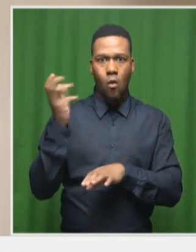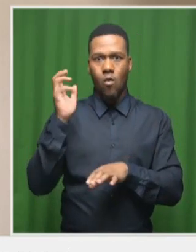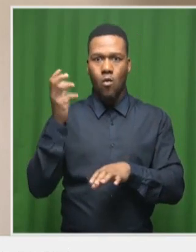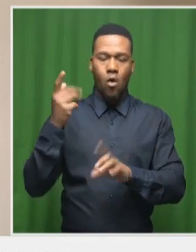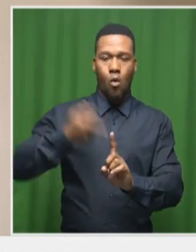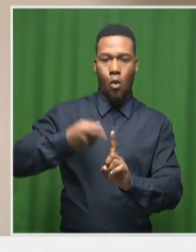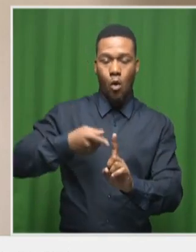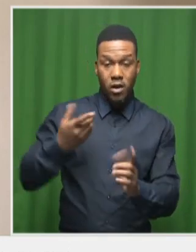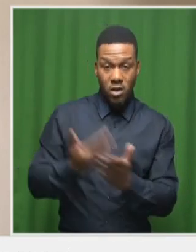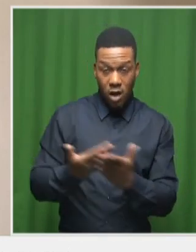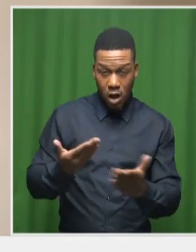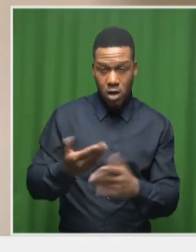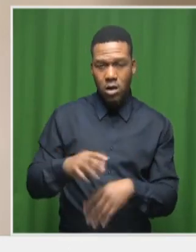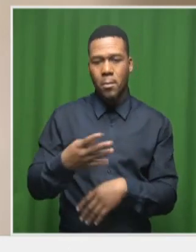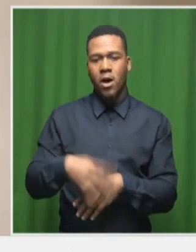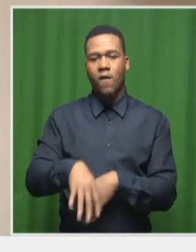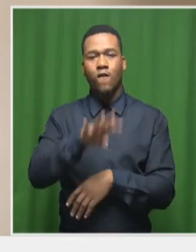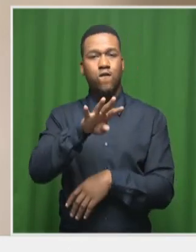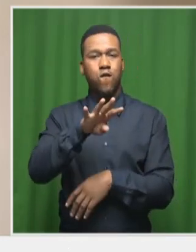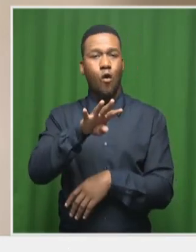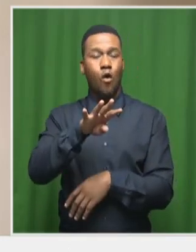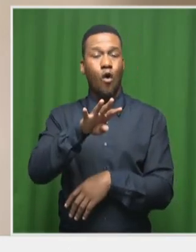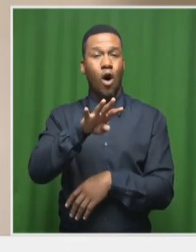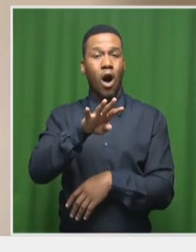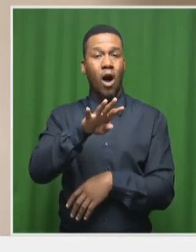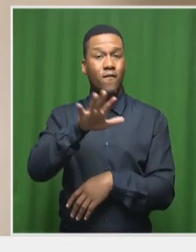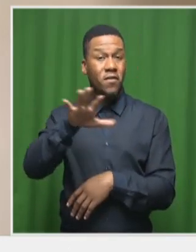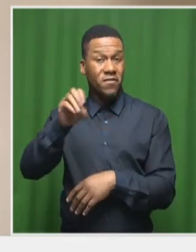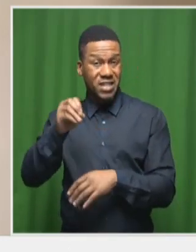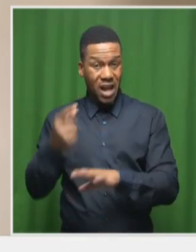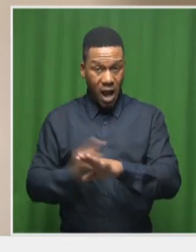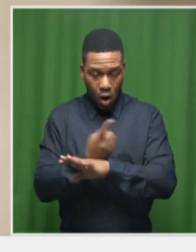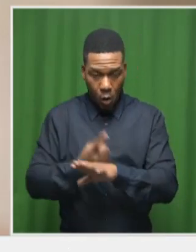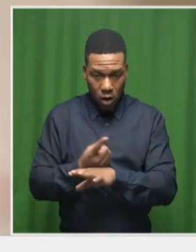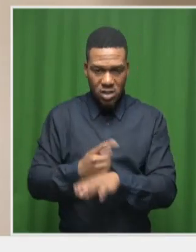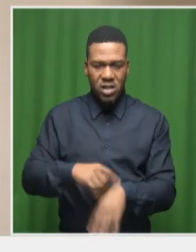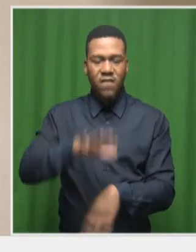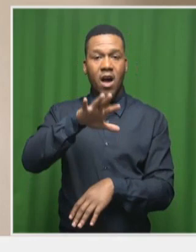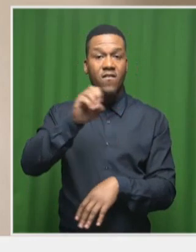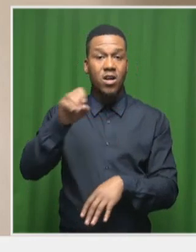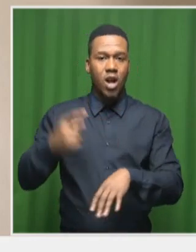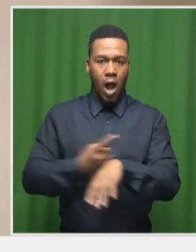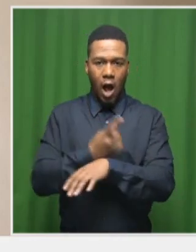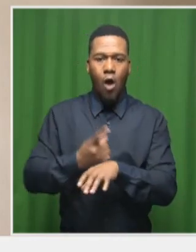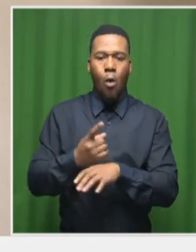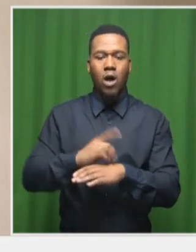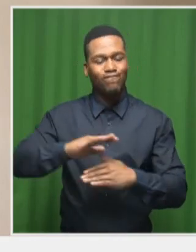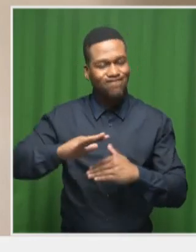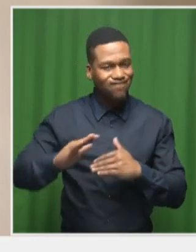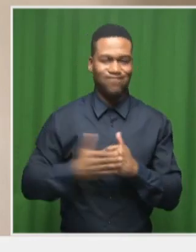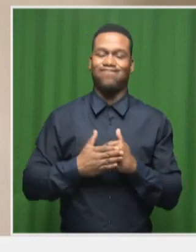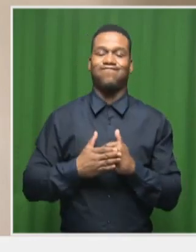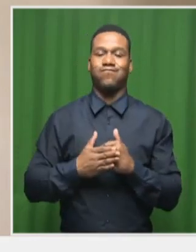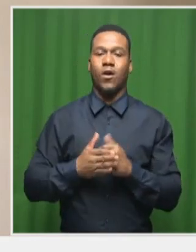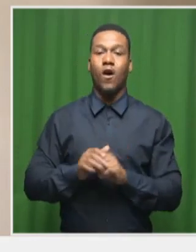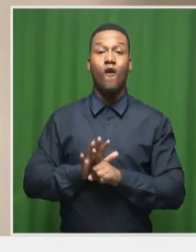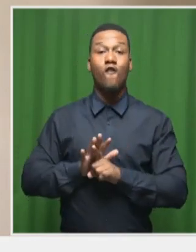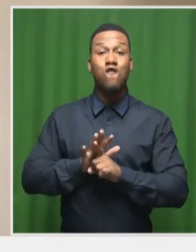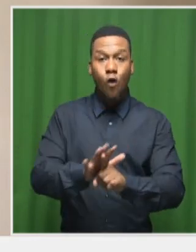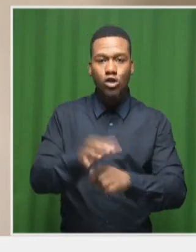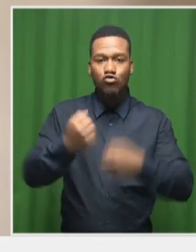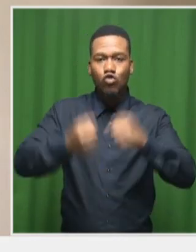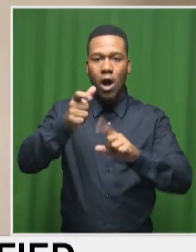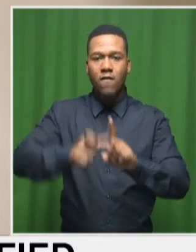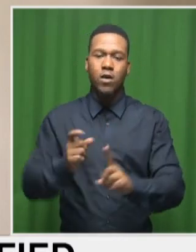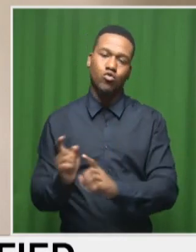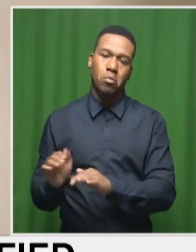450 hours. At 500 hours, the actual system shuts down, which forces the motorist to come in to have the system